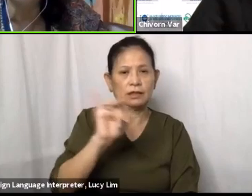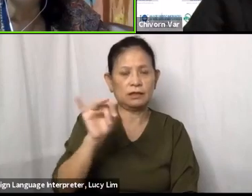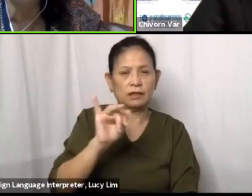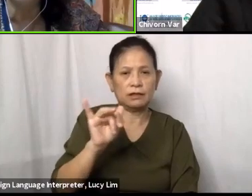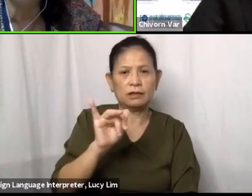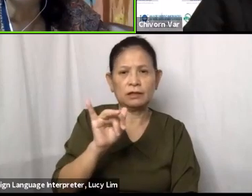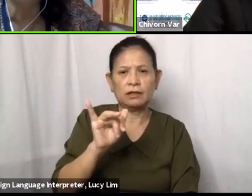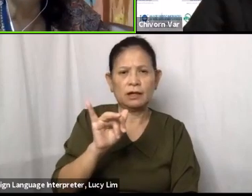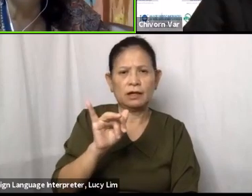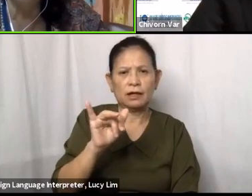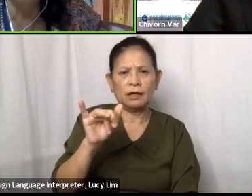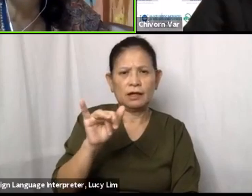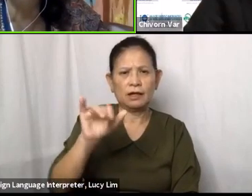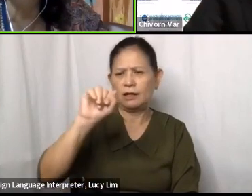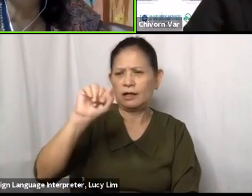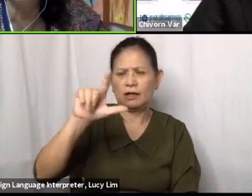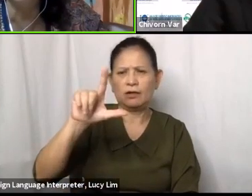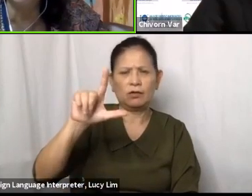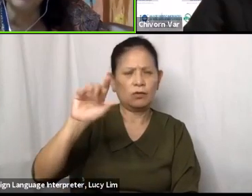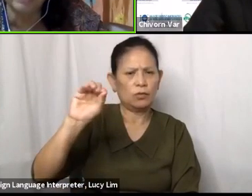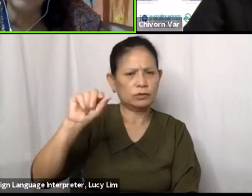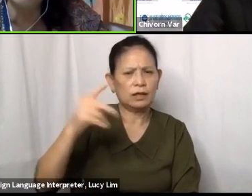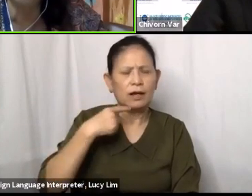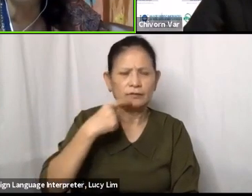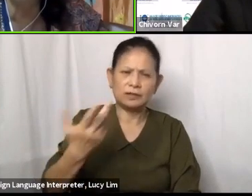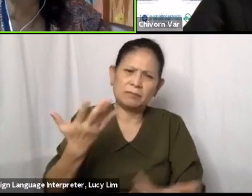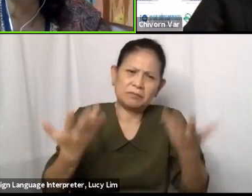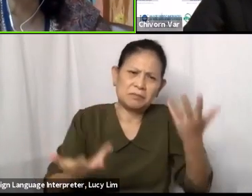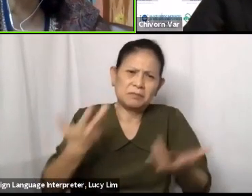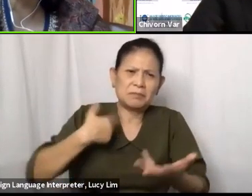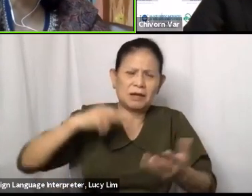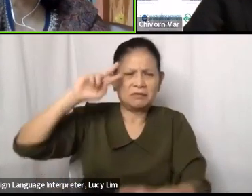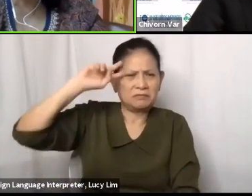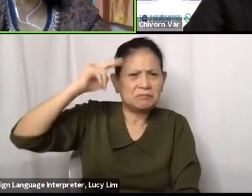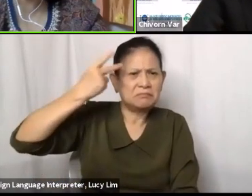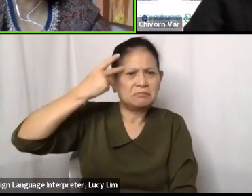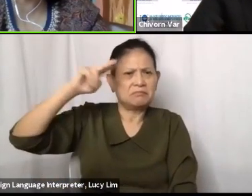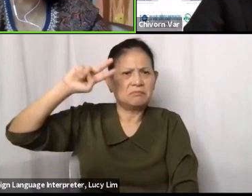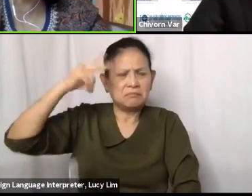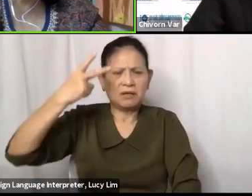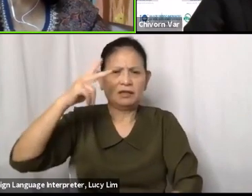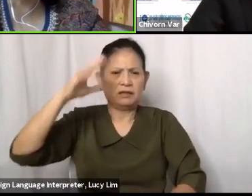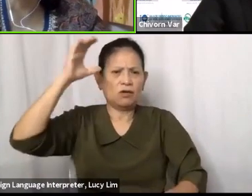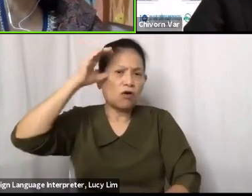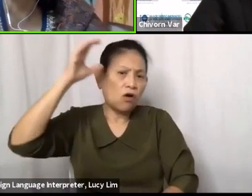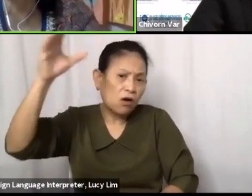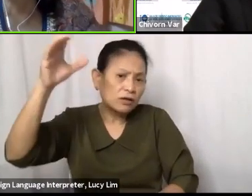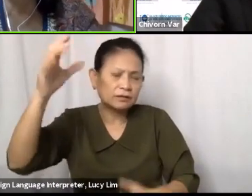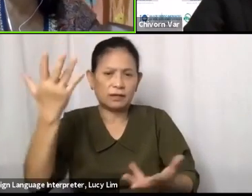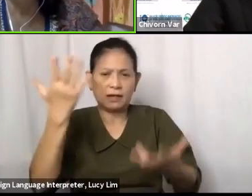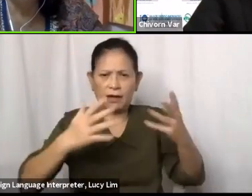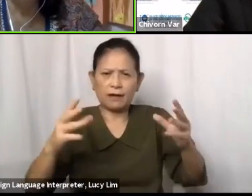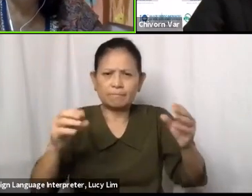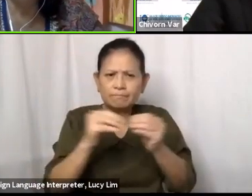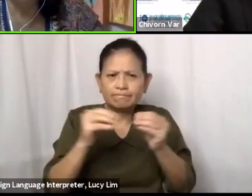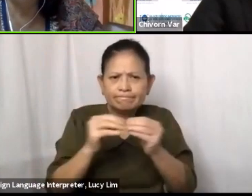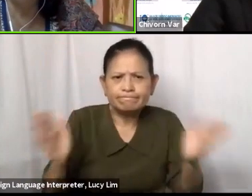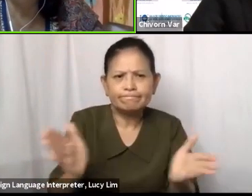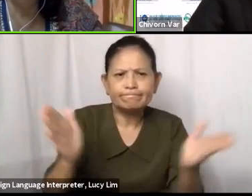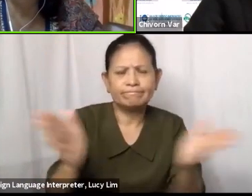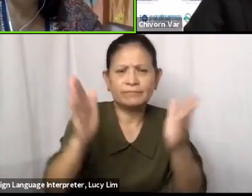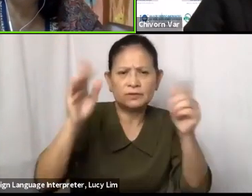of misconceptions regarding this concept, and people need to be made more aware about it.